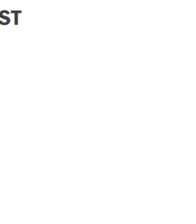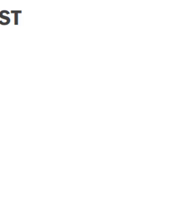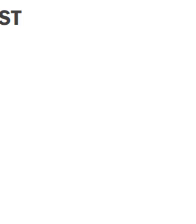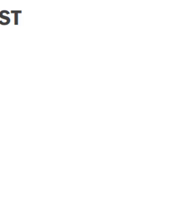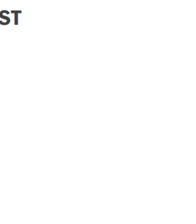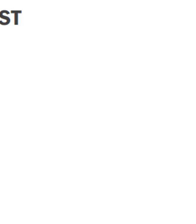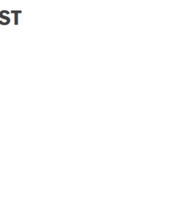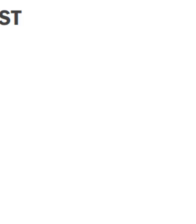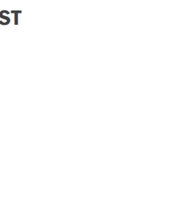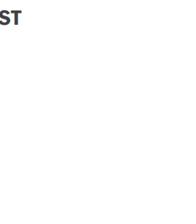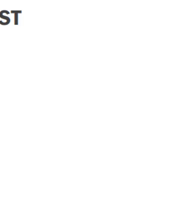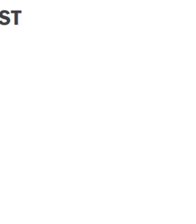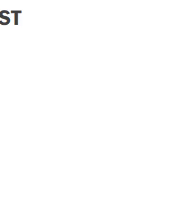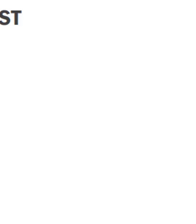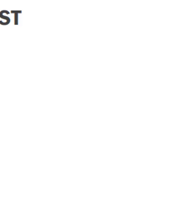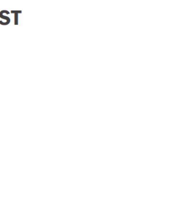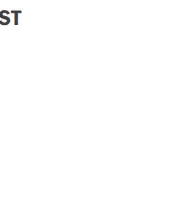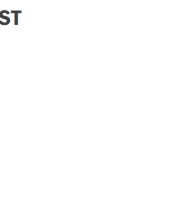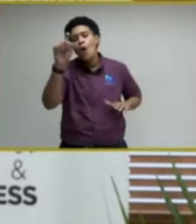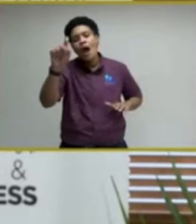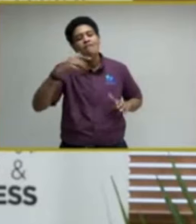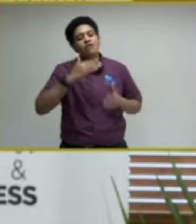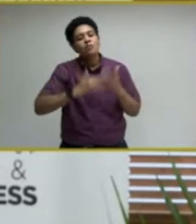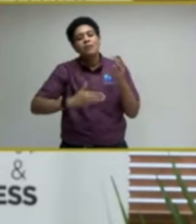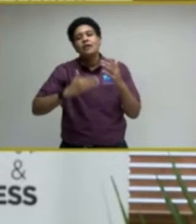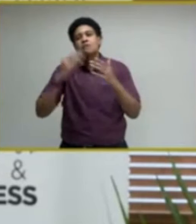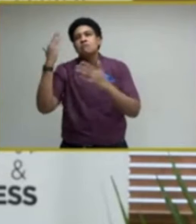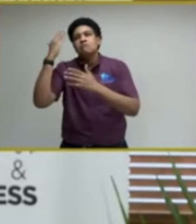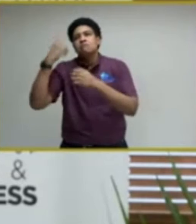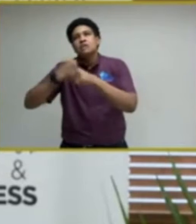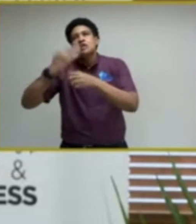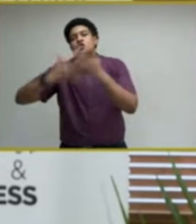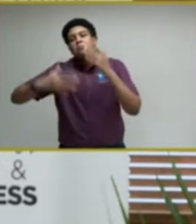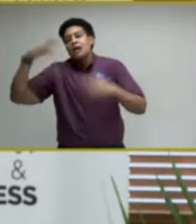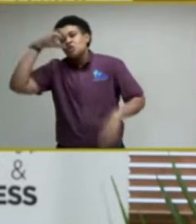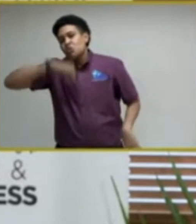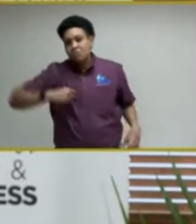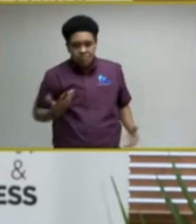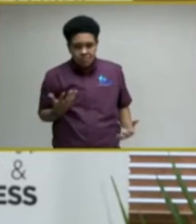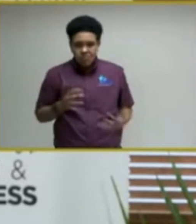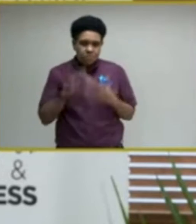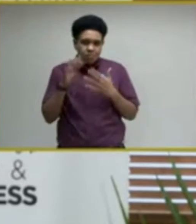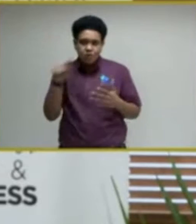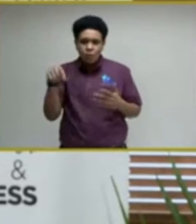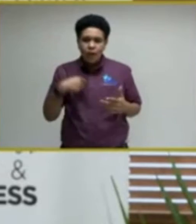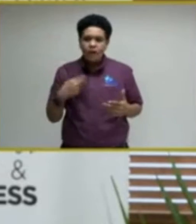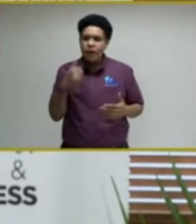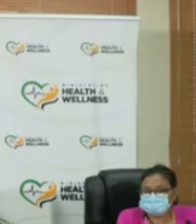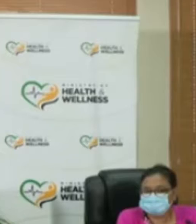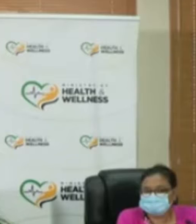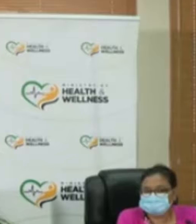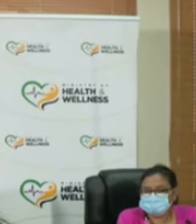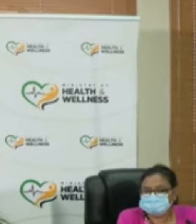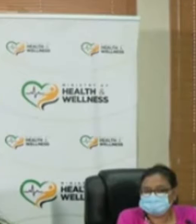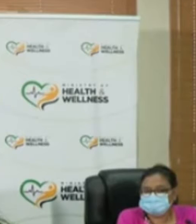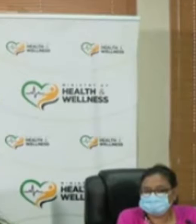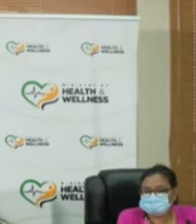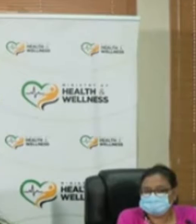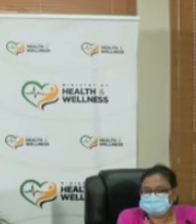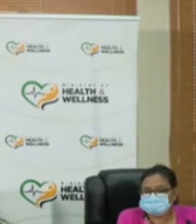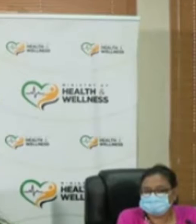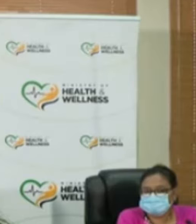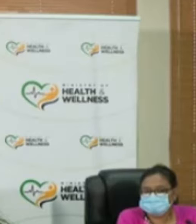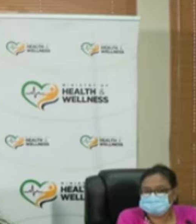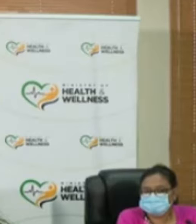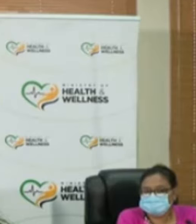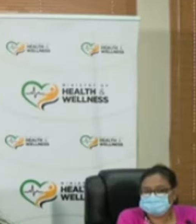Jamaica Defense Force JDF. Permanent Secretary in the Health Ministry, Dunstan Bryan, says the ministry will administer the